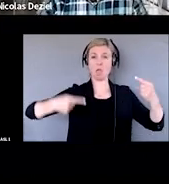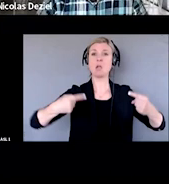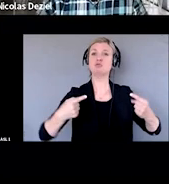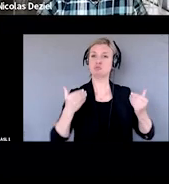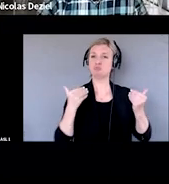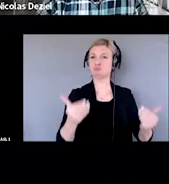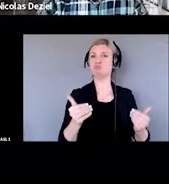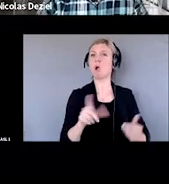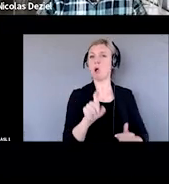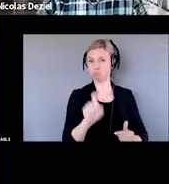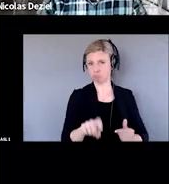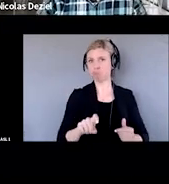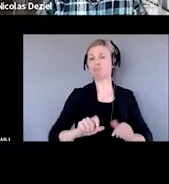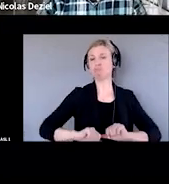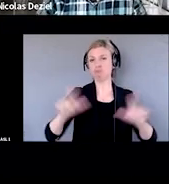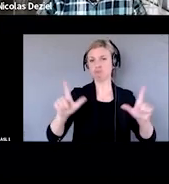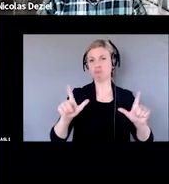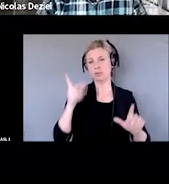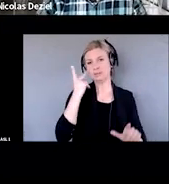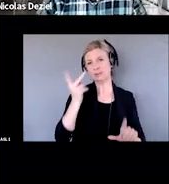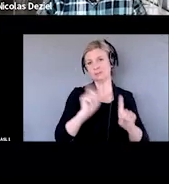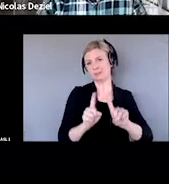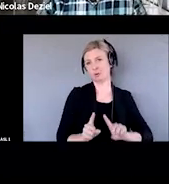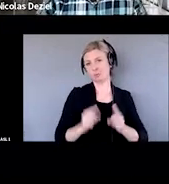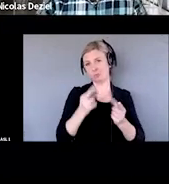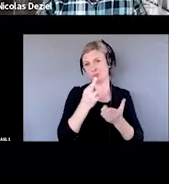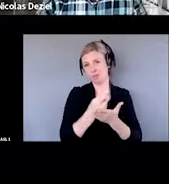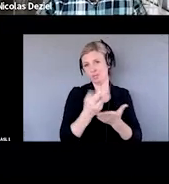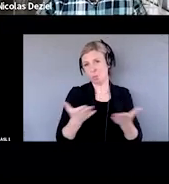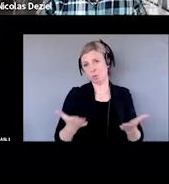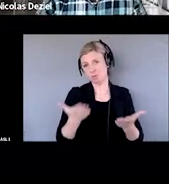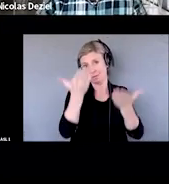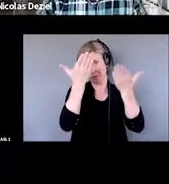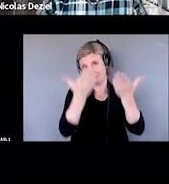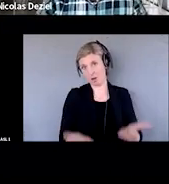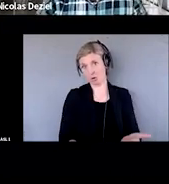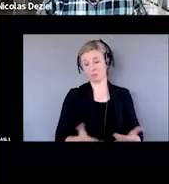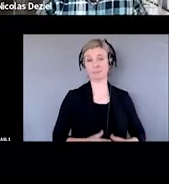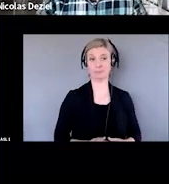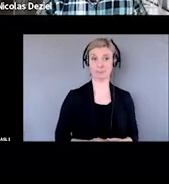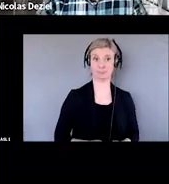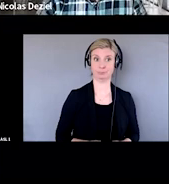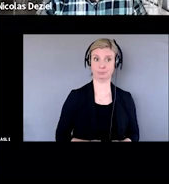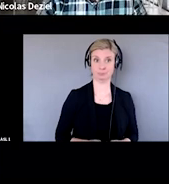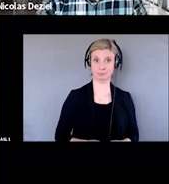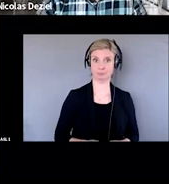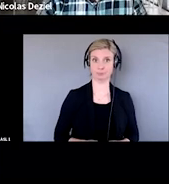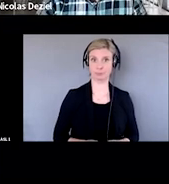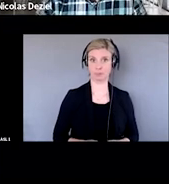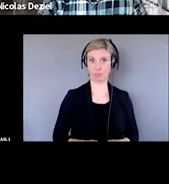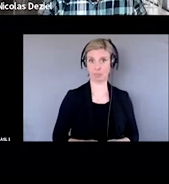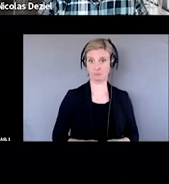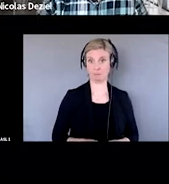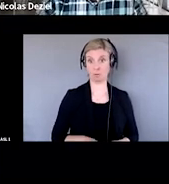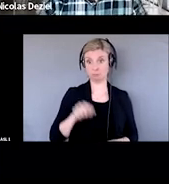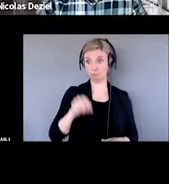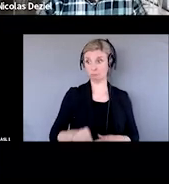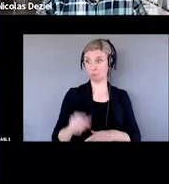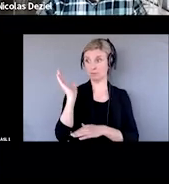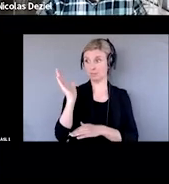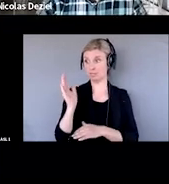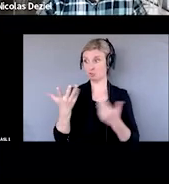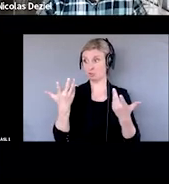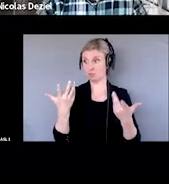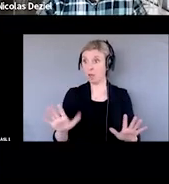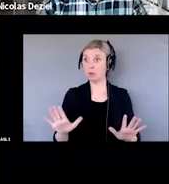So these resources, and once again, you're gonna have the slides after the presentation, so you can have the links to